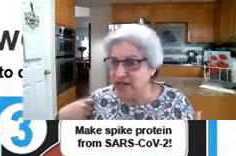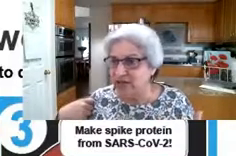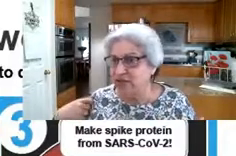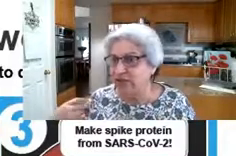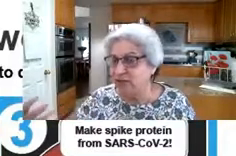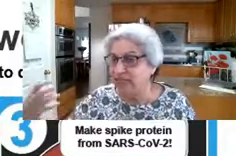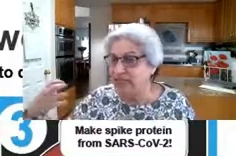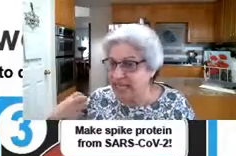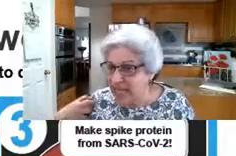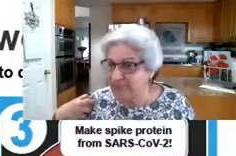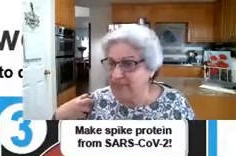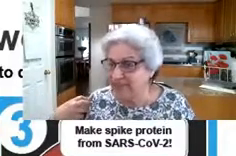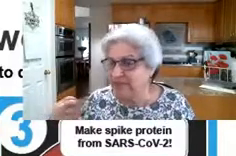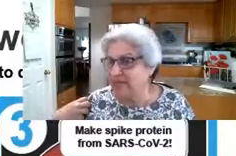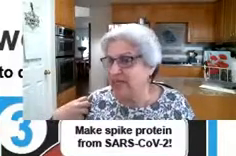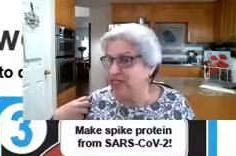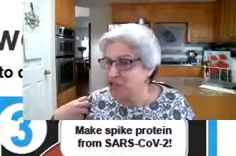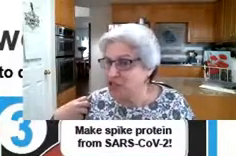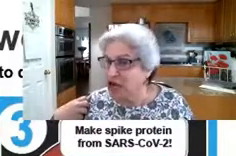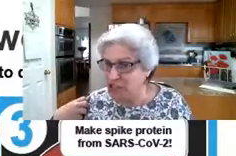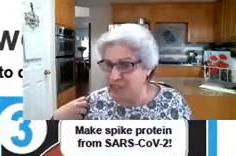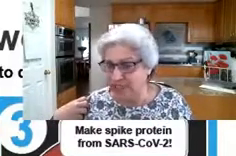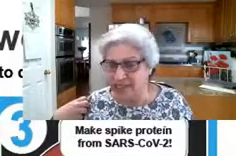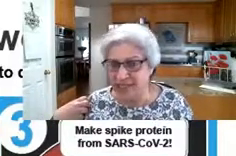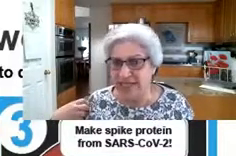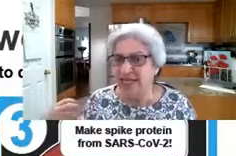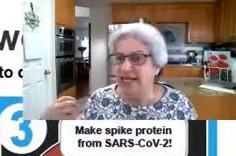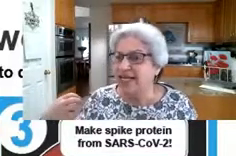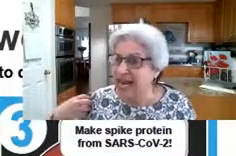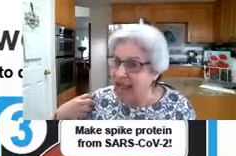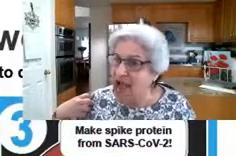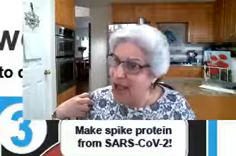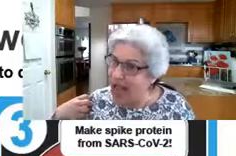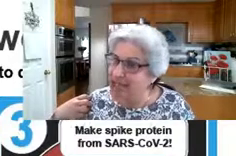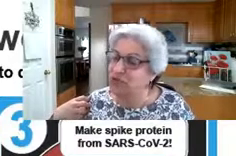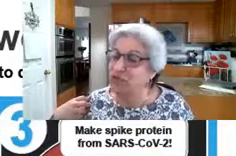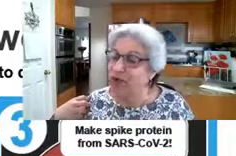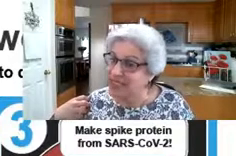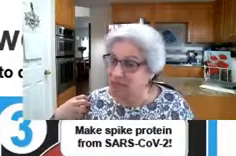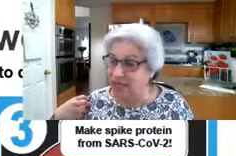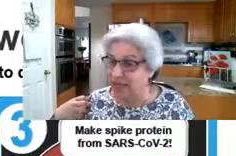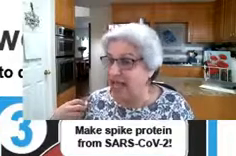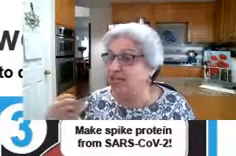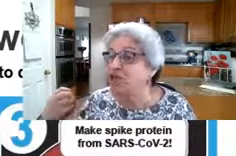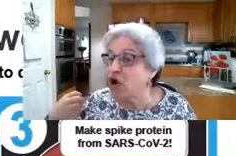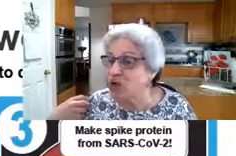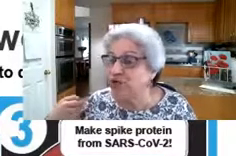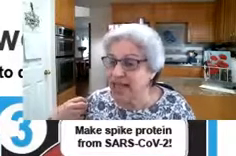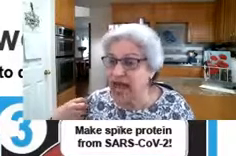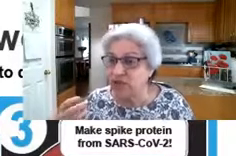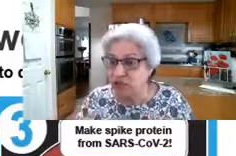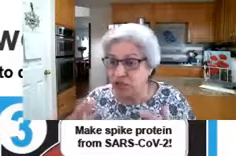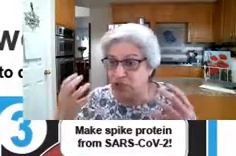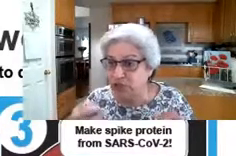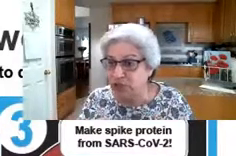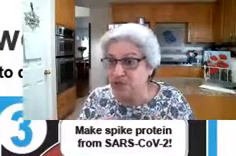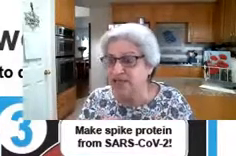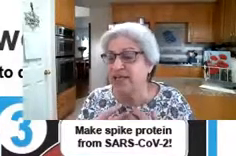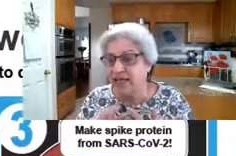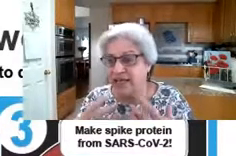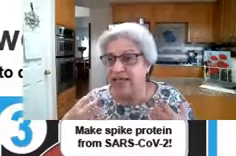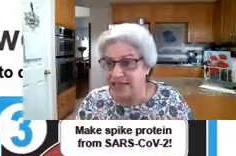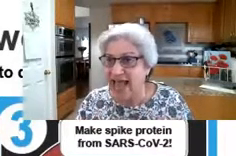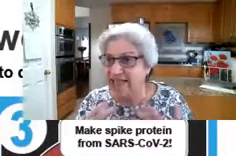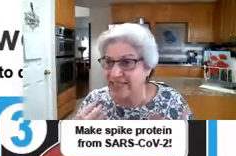muscle cell that received the instructions now has the recipe and knows how to